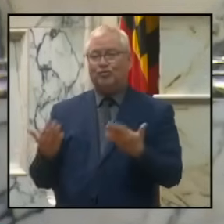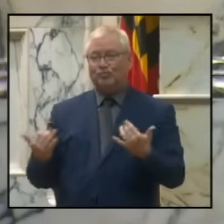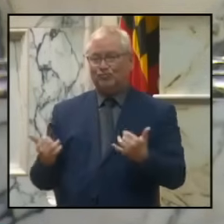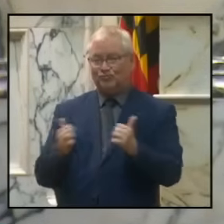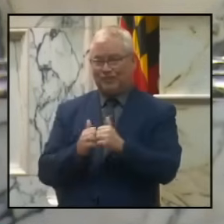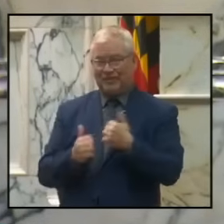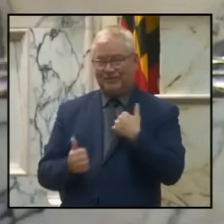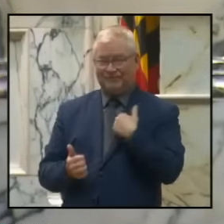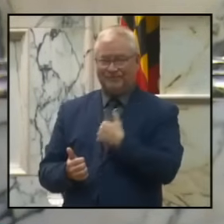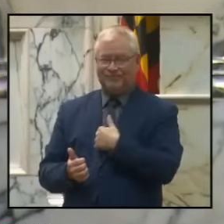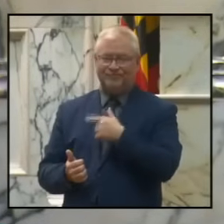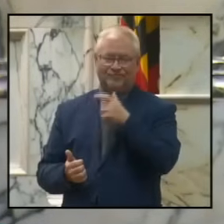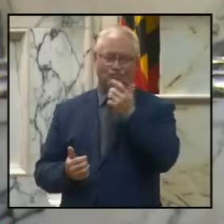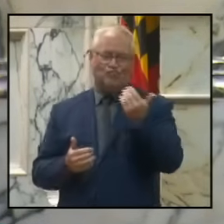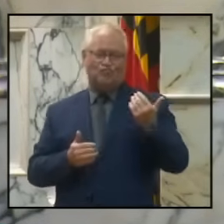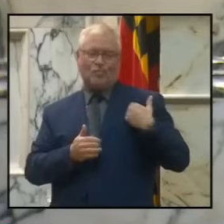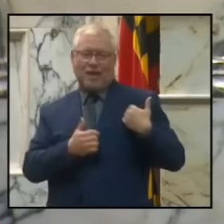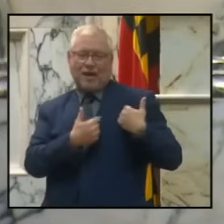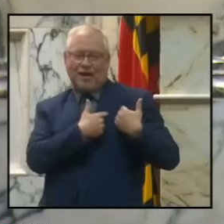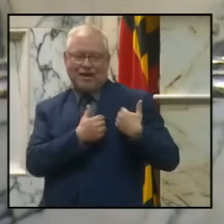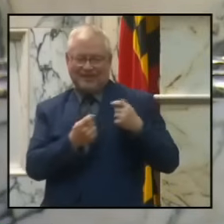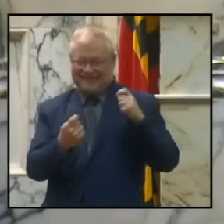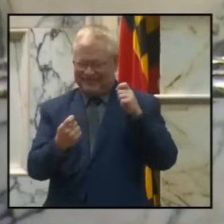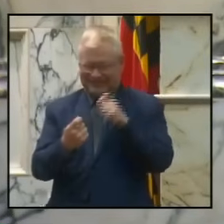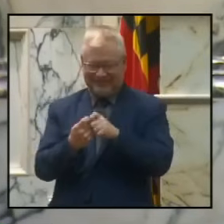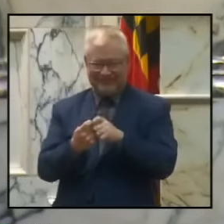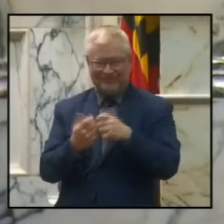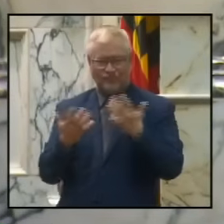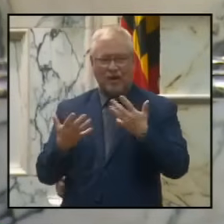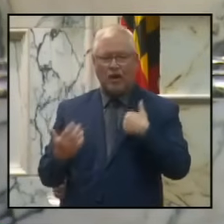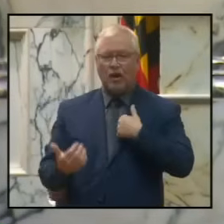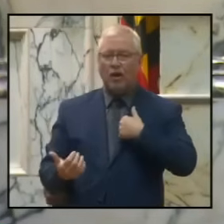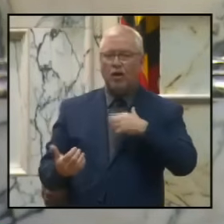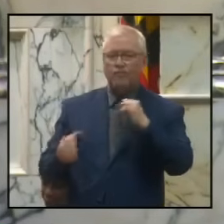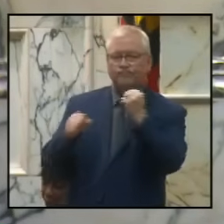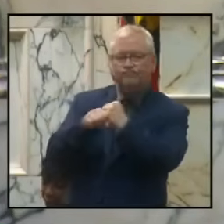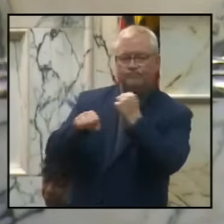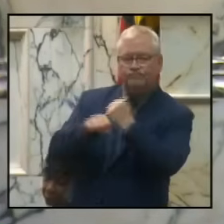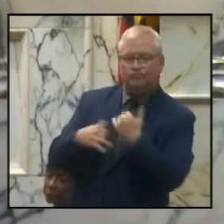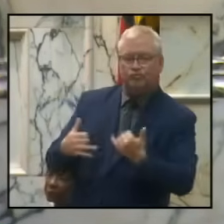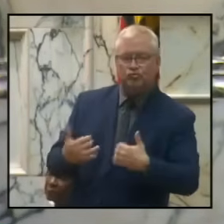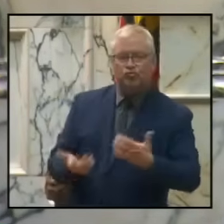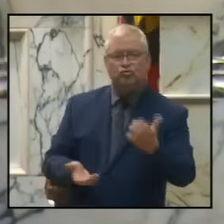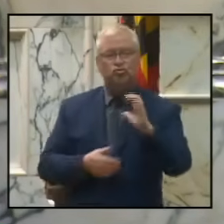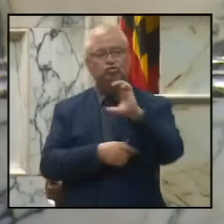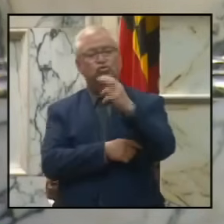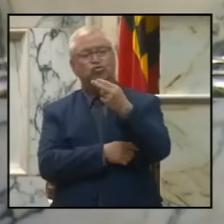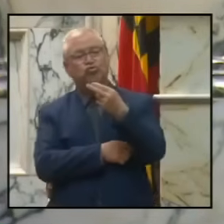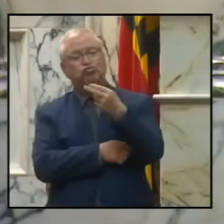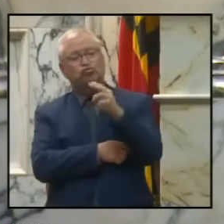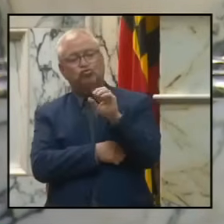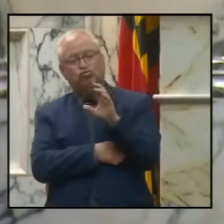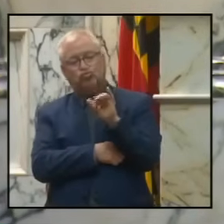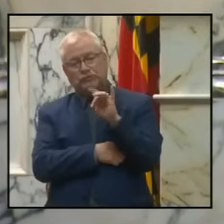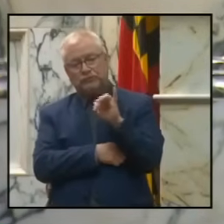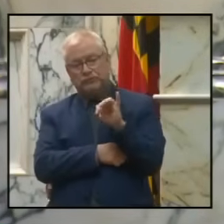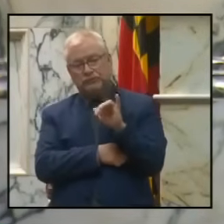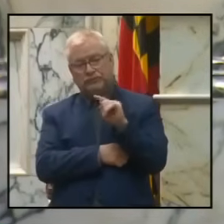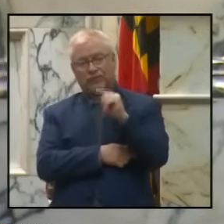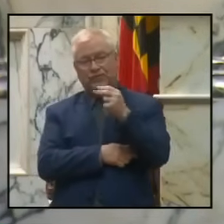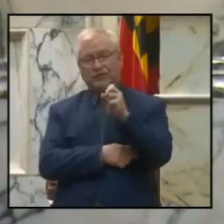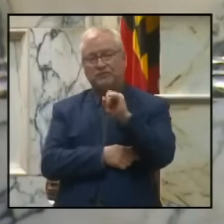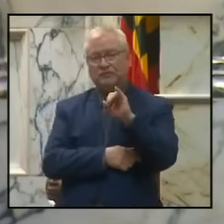reminds us of exactly what we're fighting for. Christy Tyson is originally